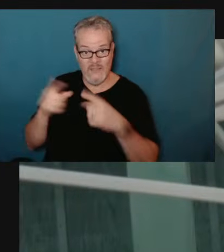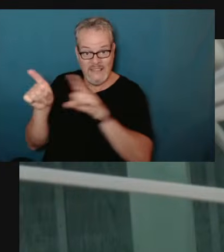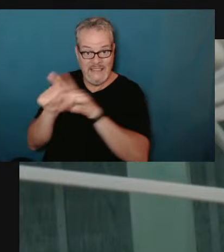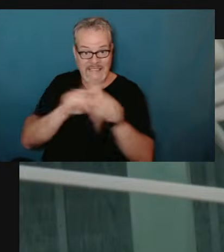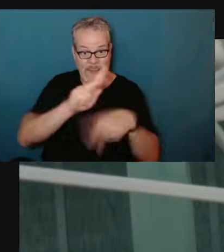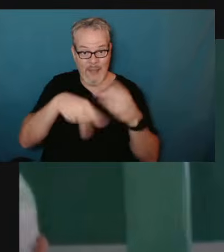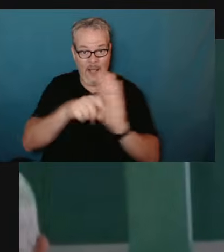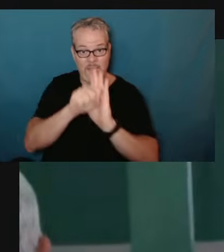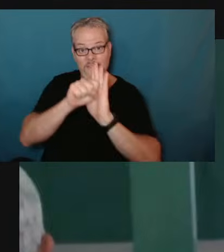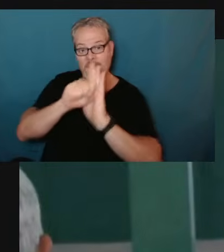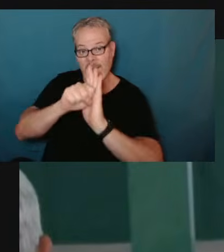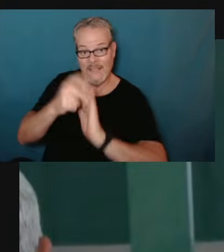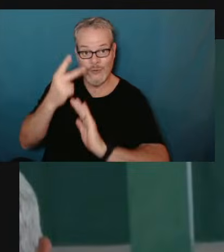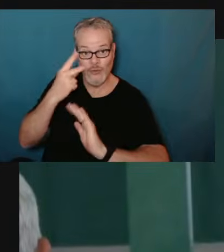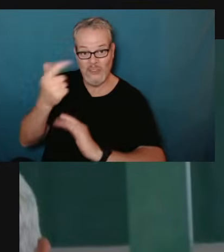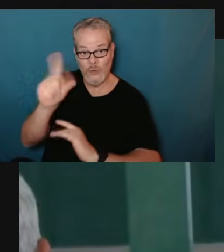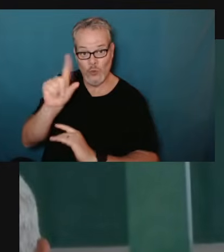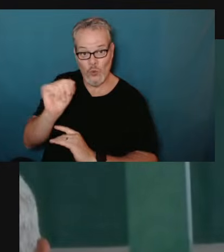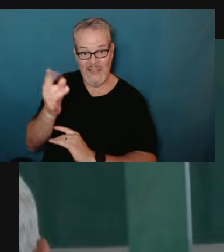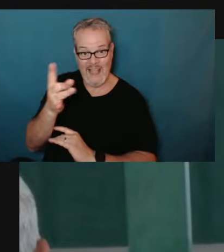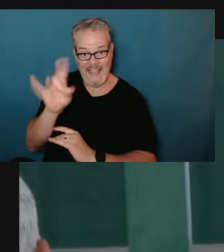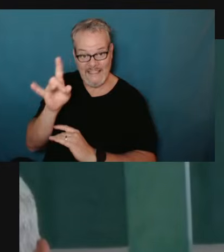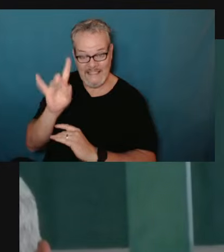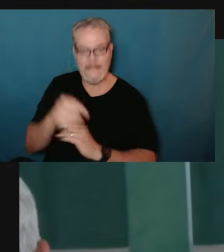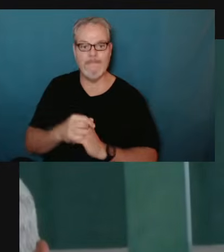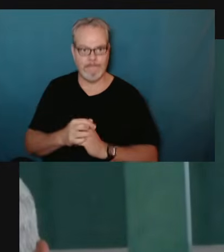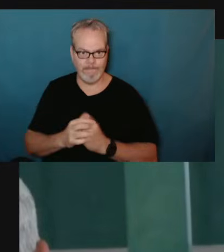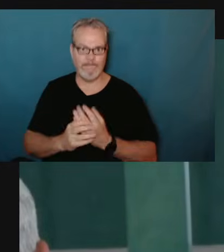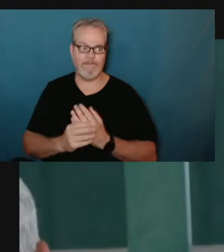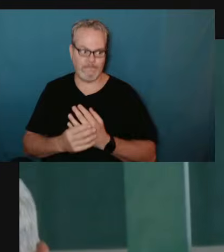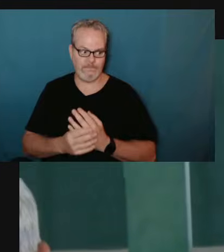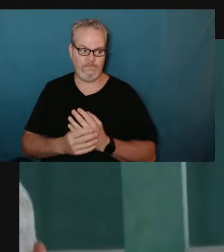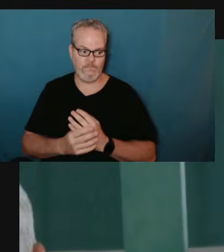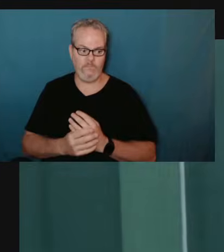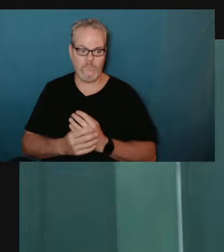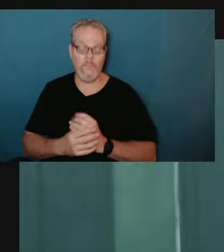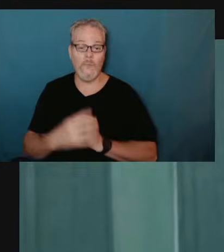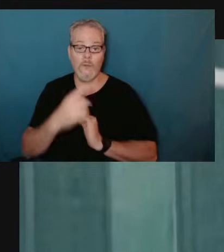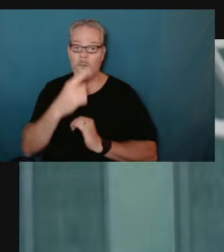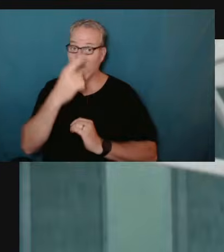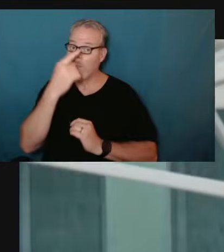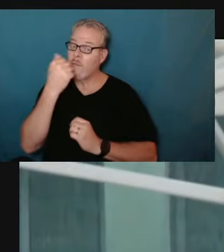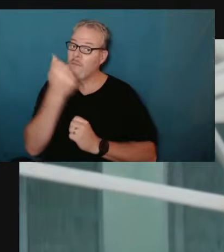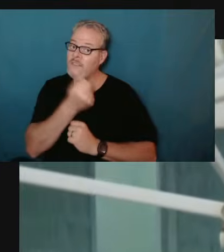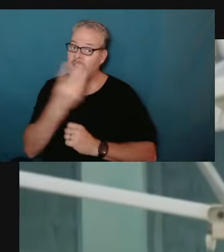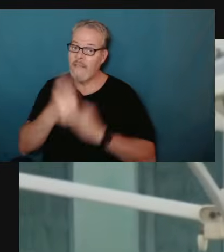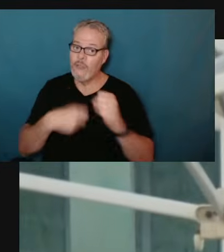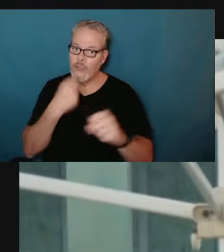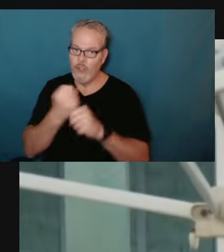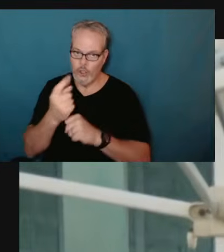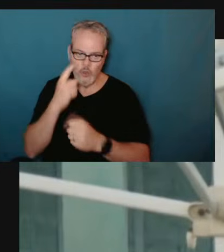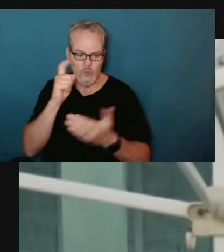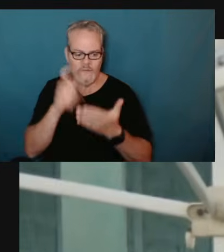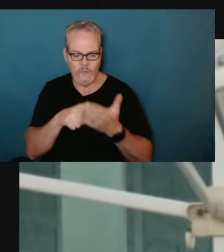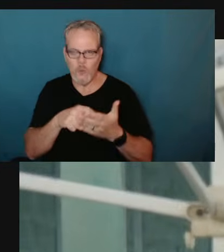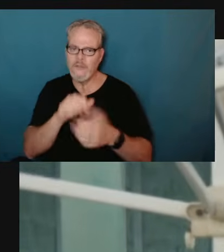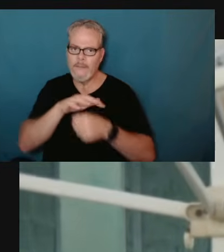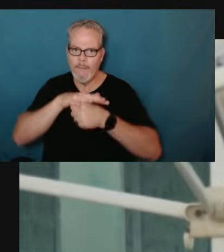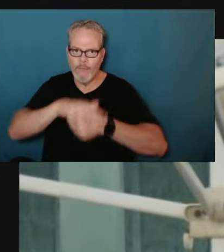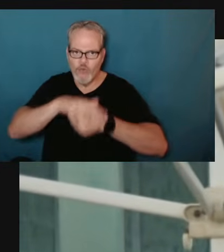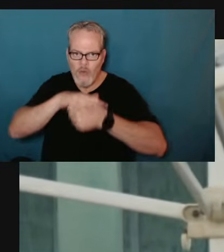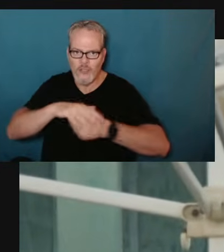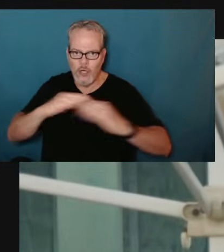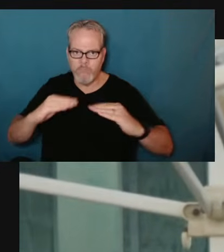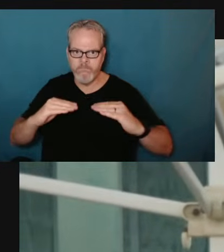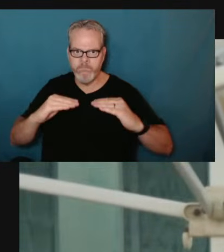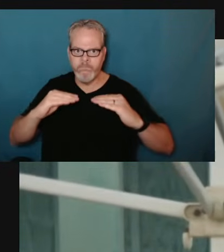2018? For several years, there had been a buildup in pressure and magma accumulation around the